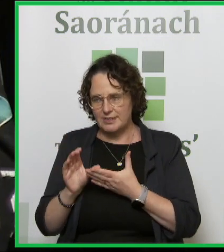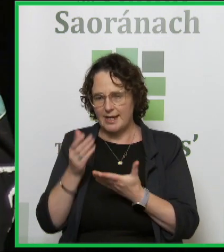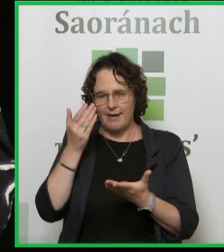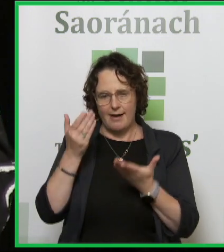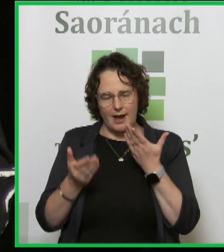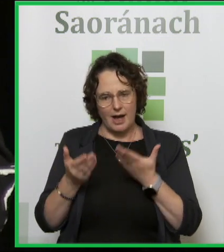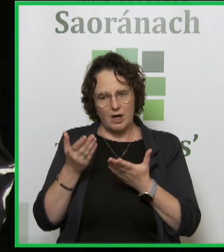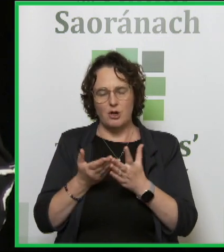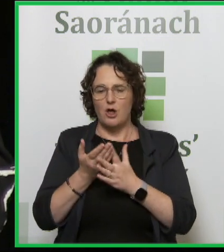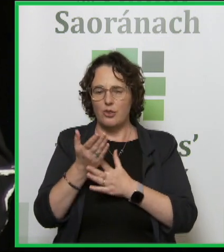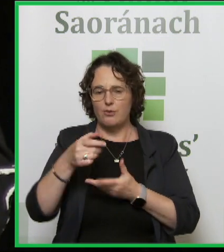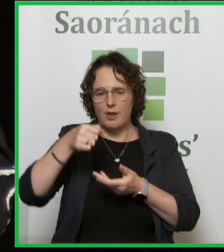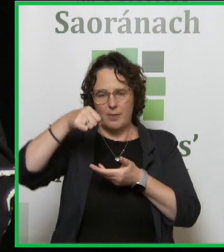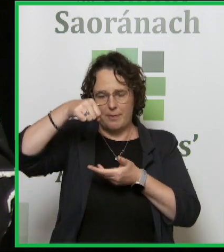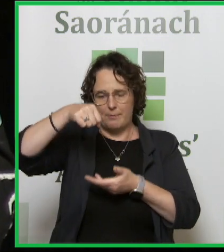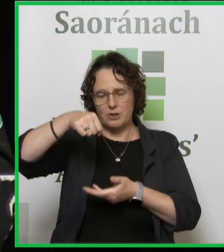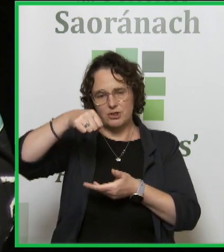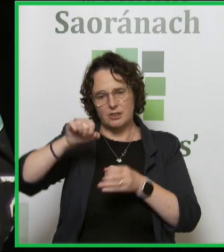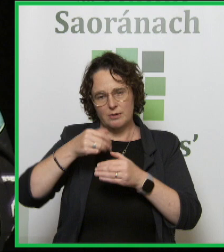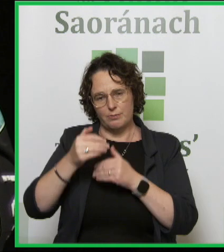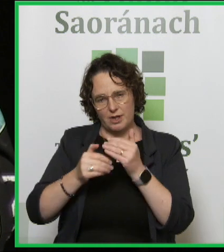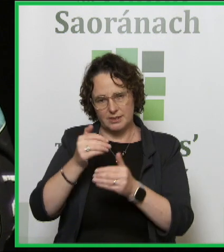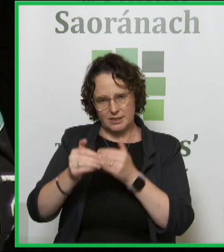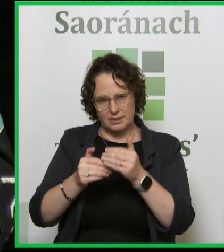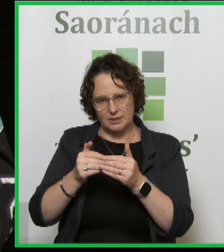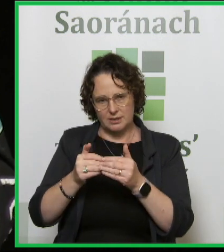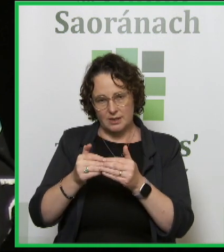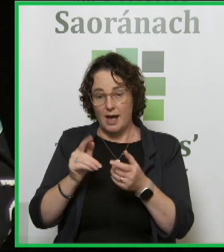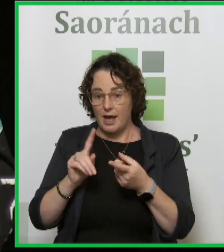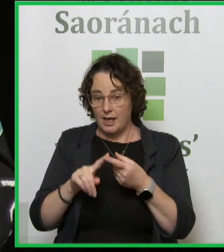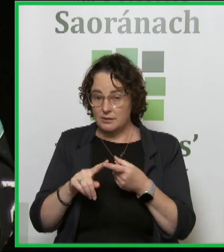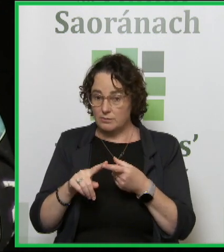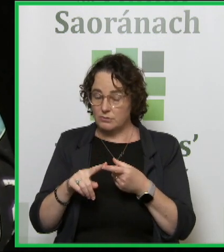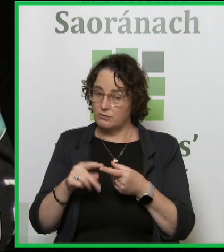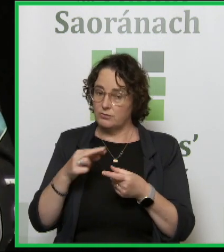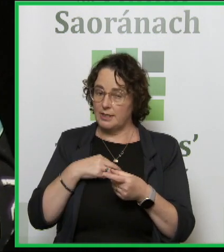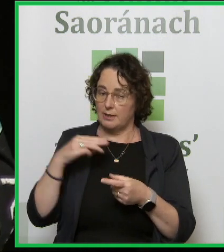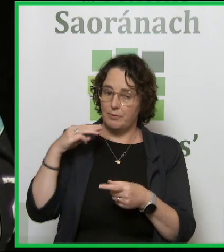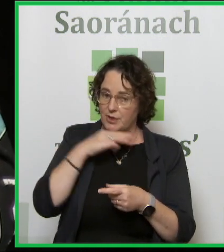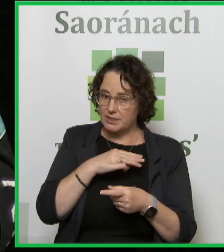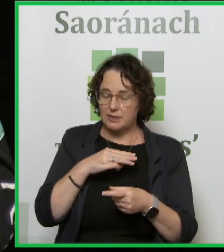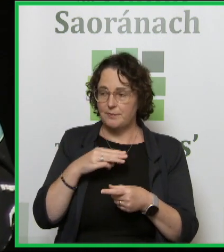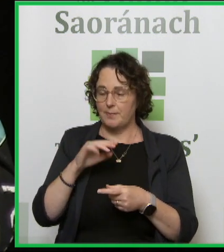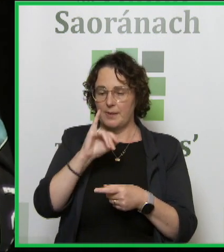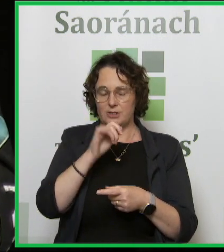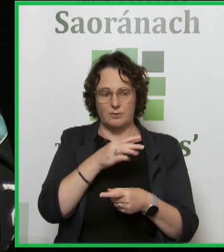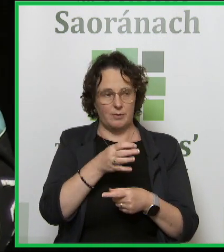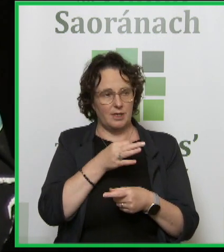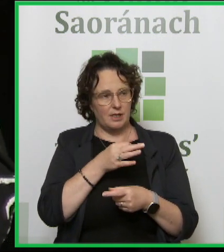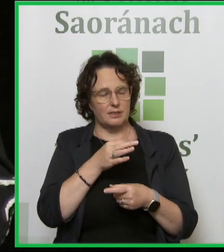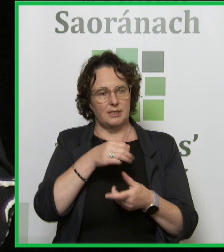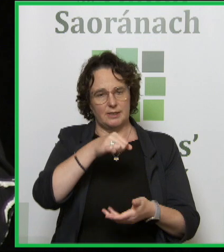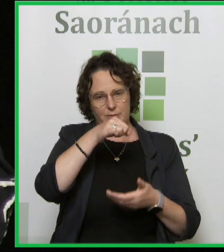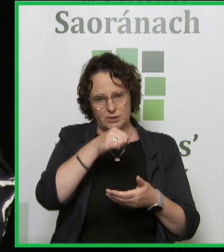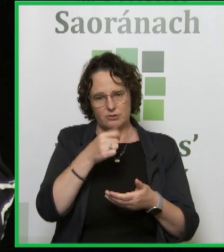through the budgetary process, but more importantly, we talk a lot about the budget, and even Jim had how much he got in the budget in the last